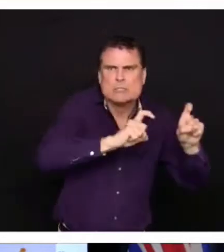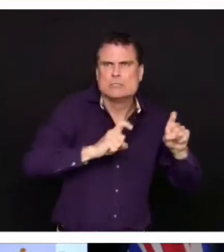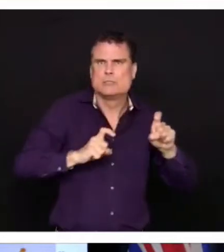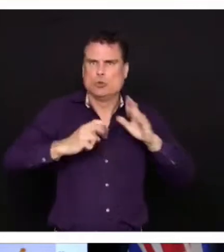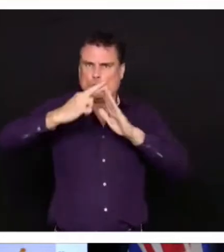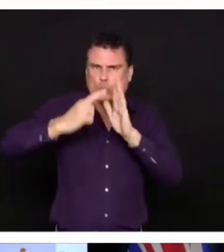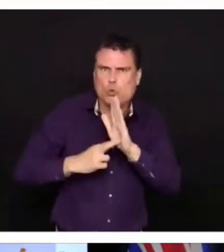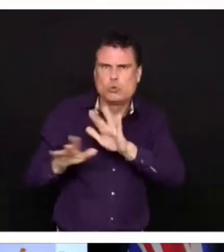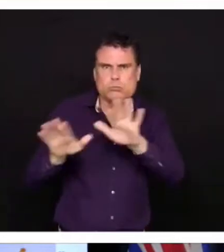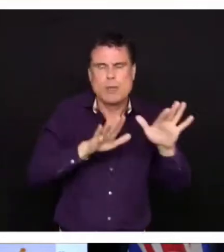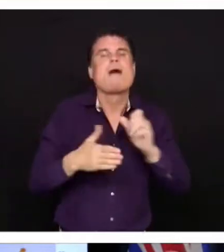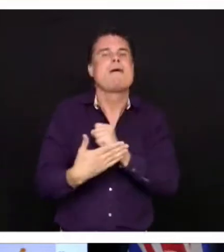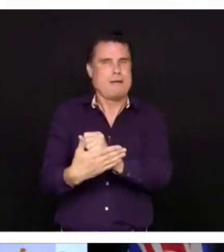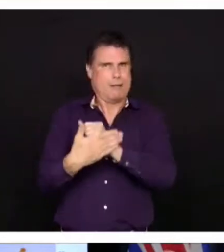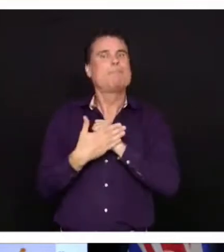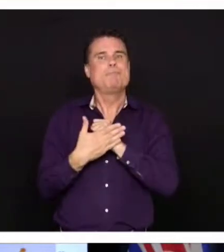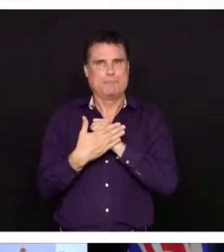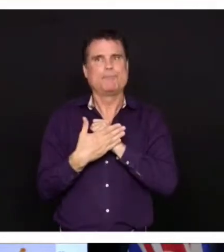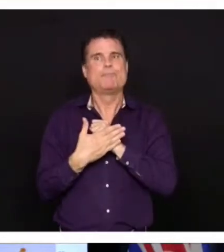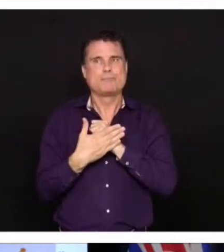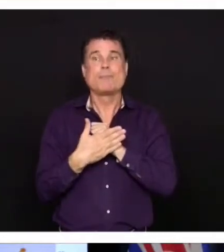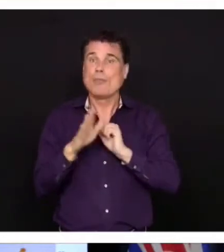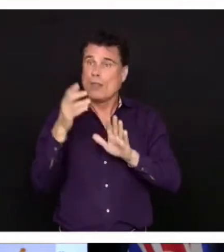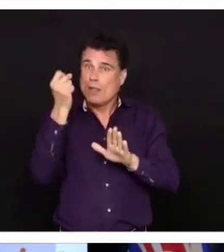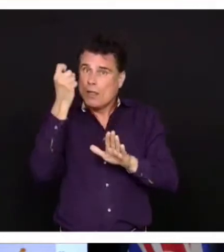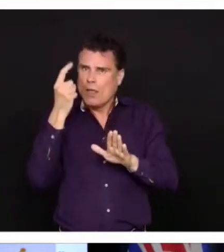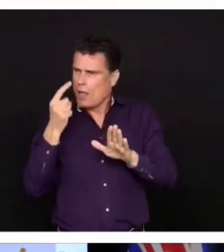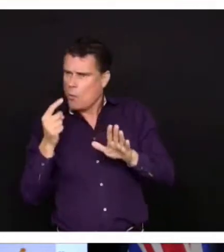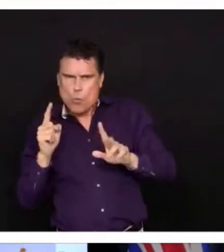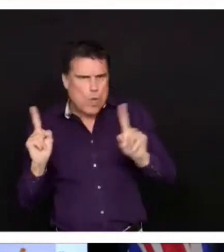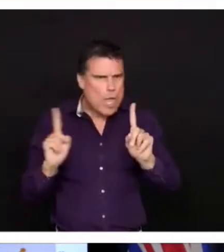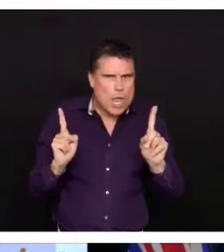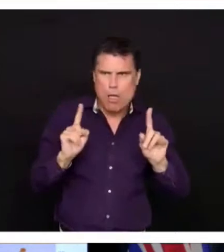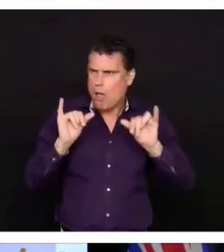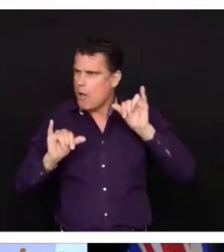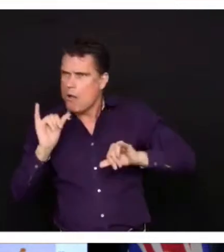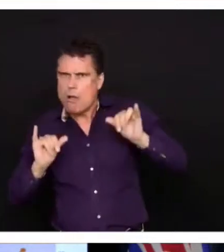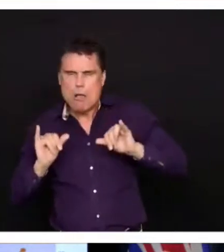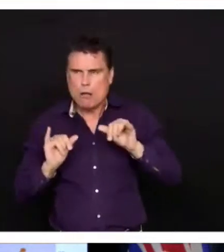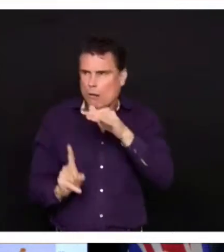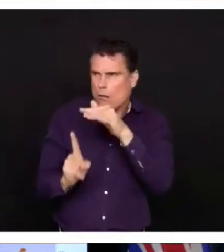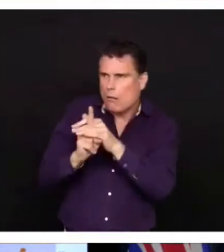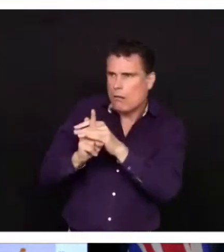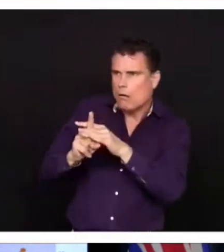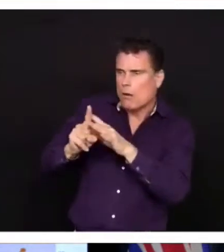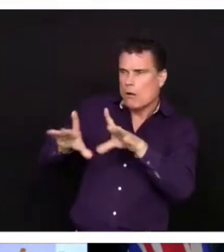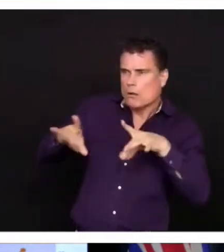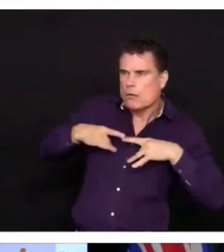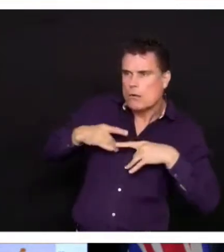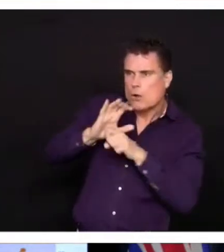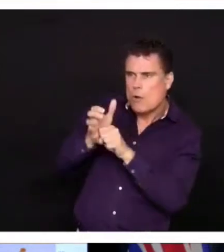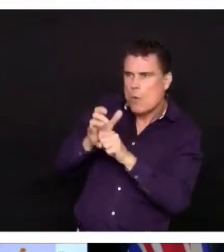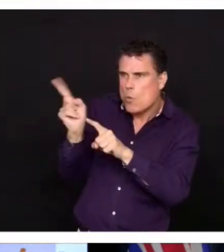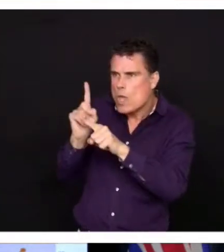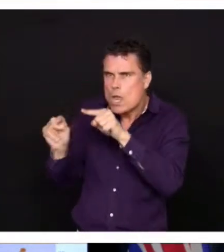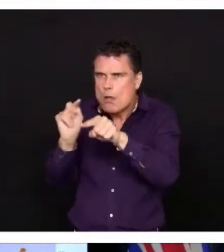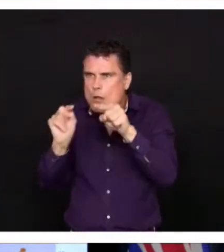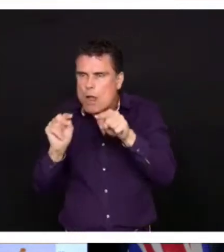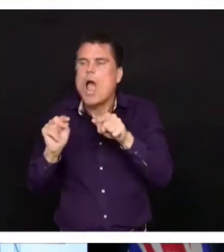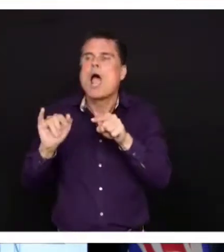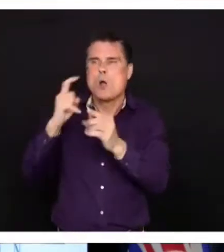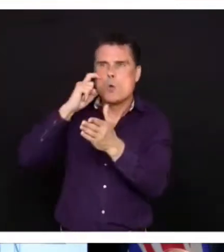community transmission and an increase in the cases that we were seeing in BC. And we also learned from what others were doing around the